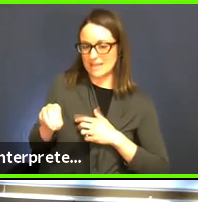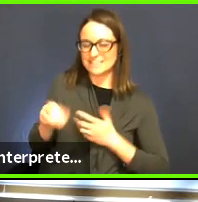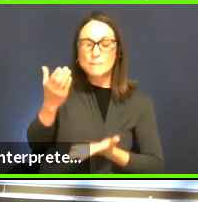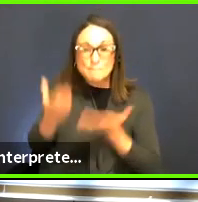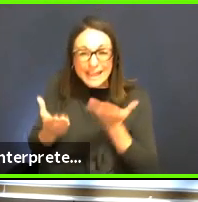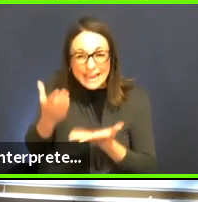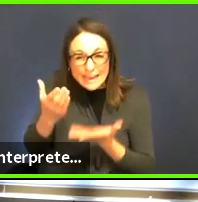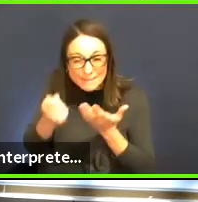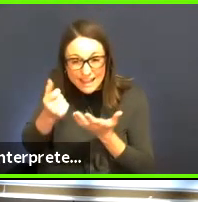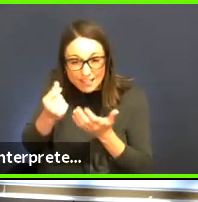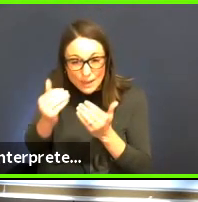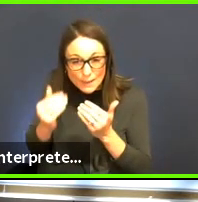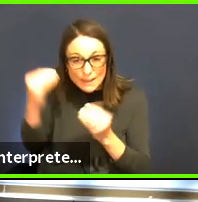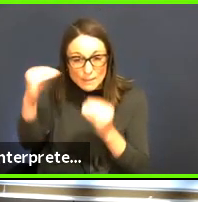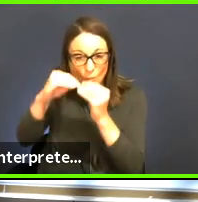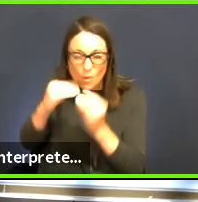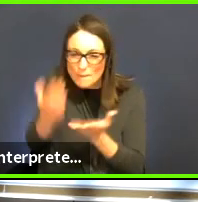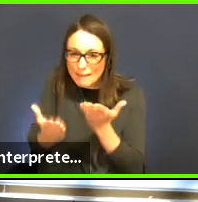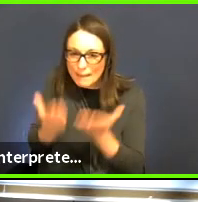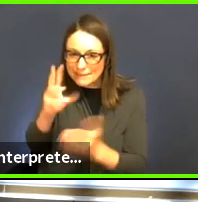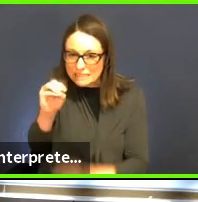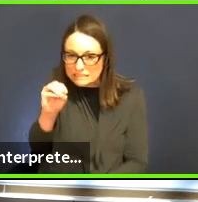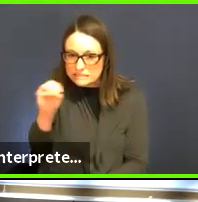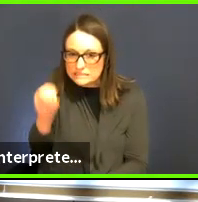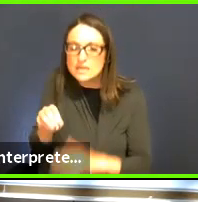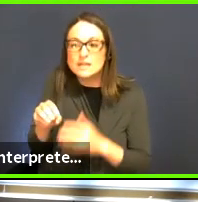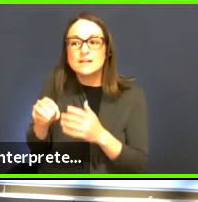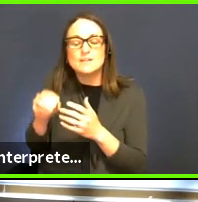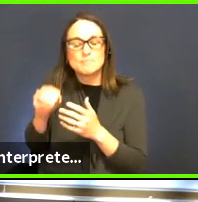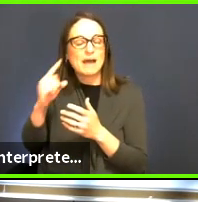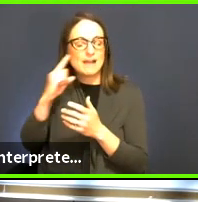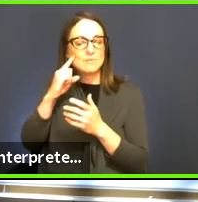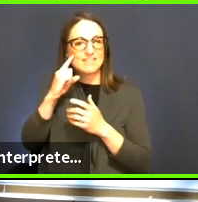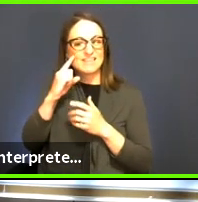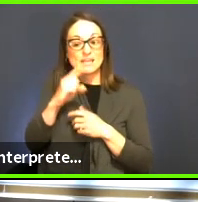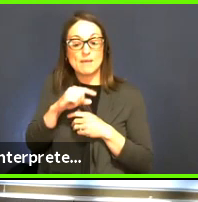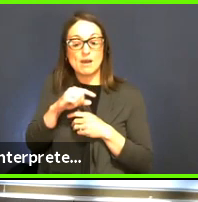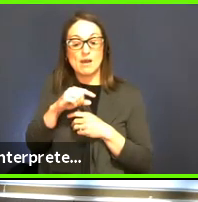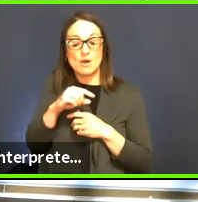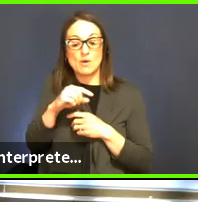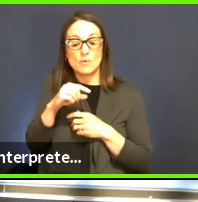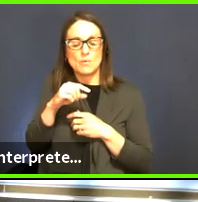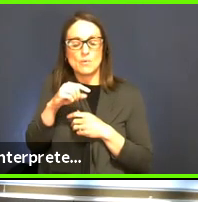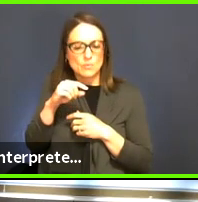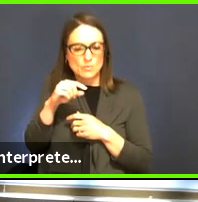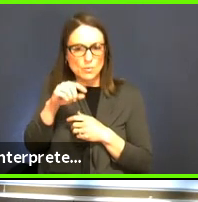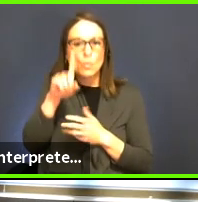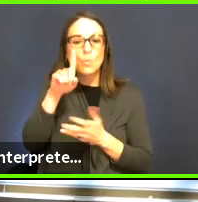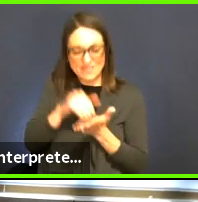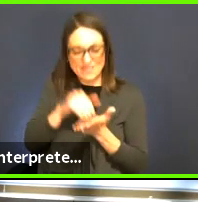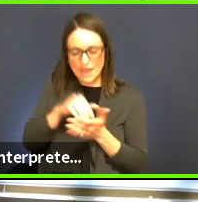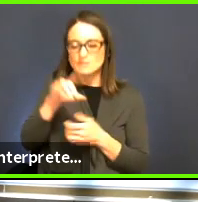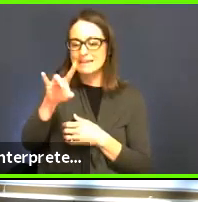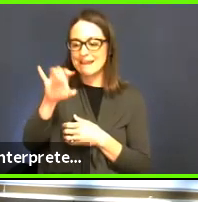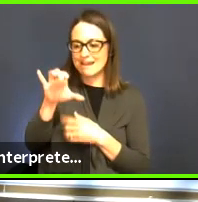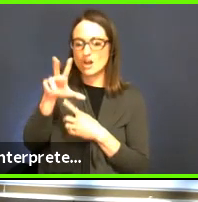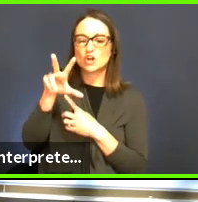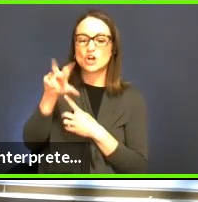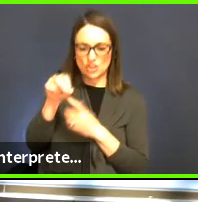higher, but we are looking at about 1,830 students total who will live on campus.